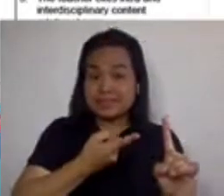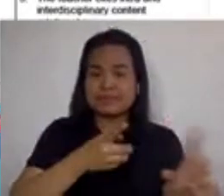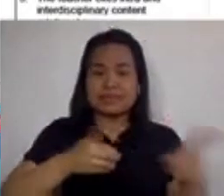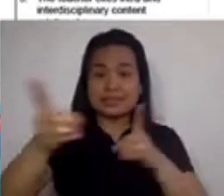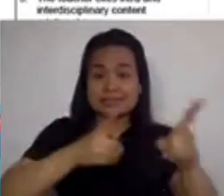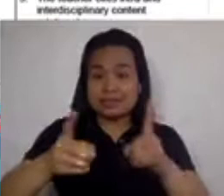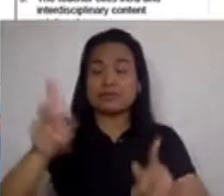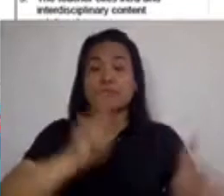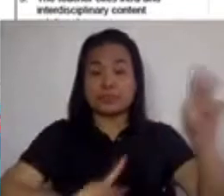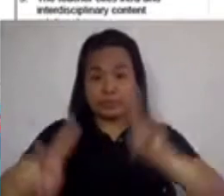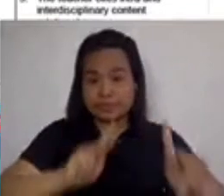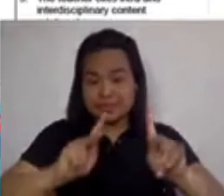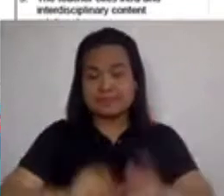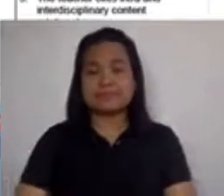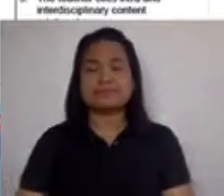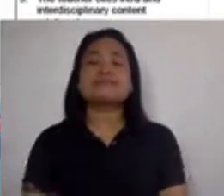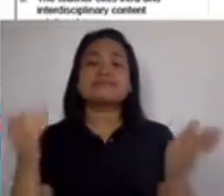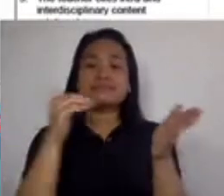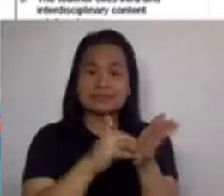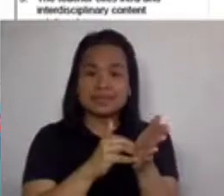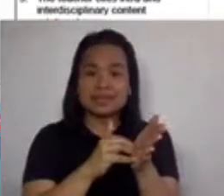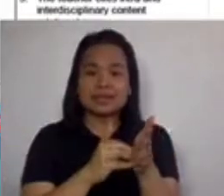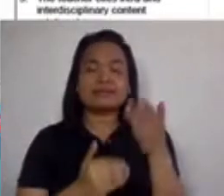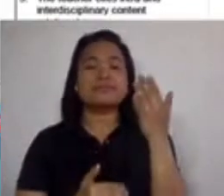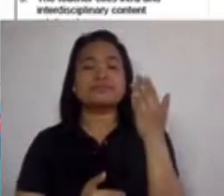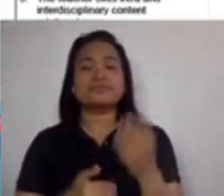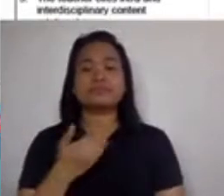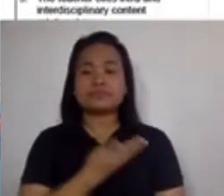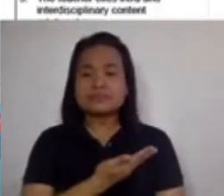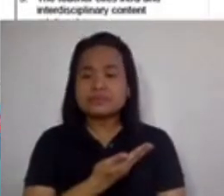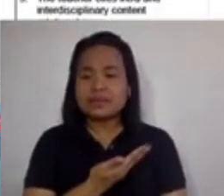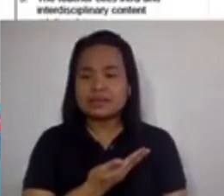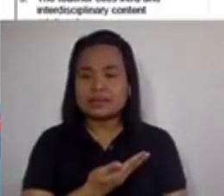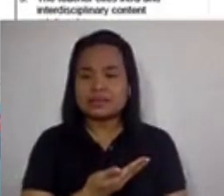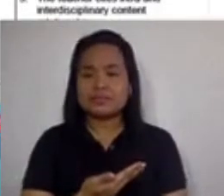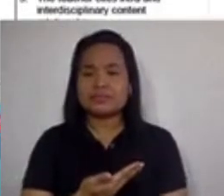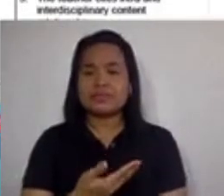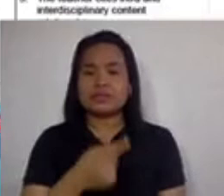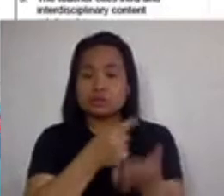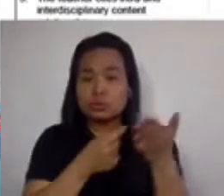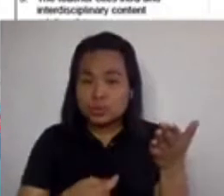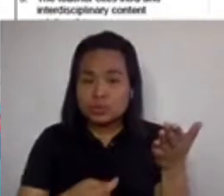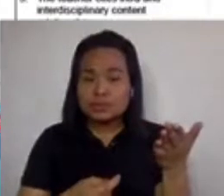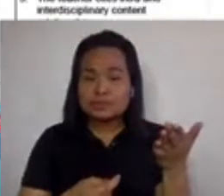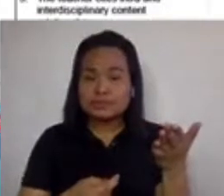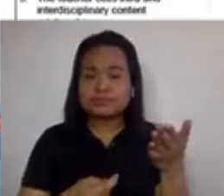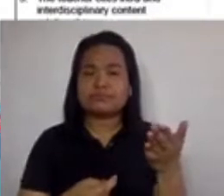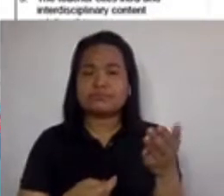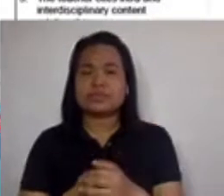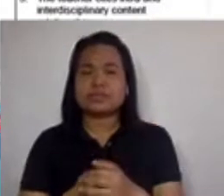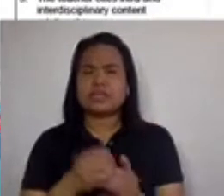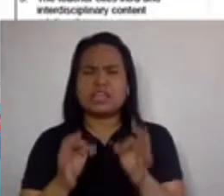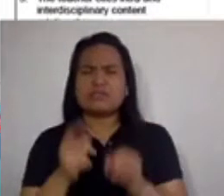So again, this tool is mainly used by our raters. But if you are a teacher or a ratee who wants to